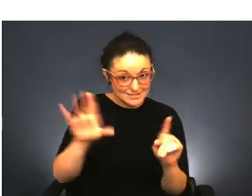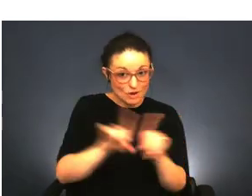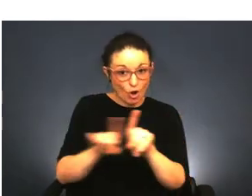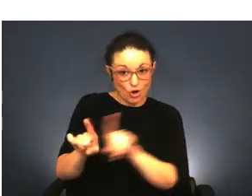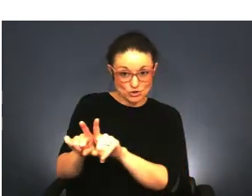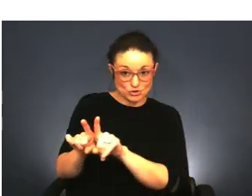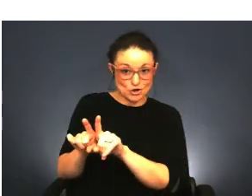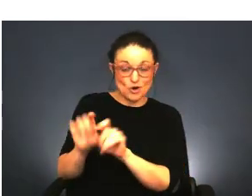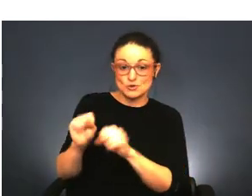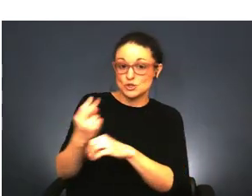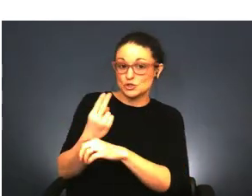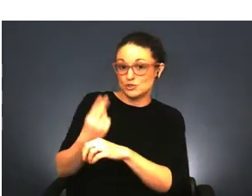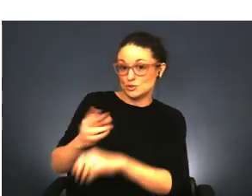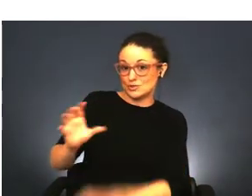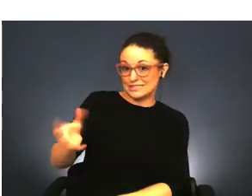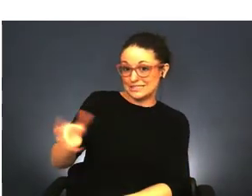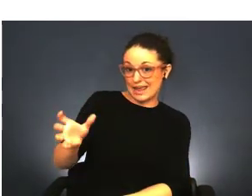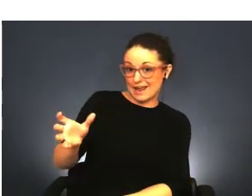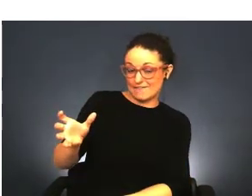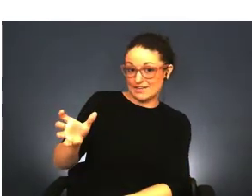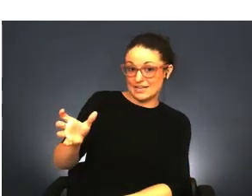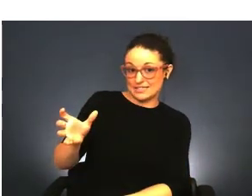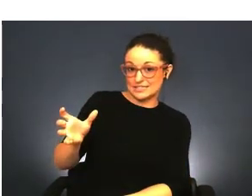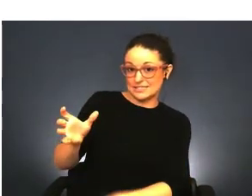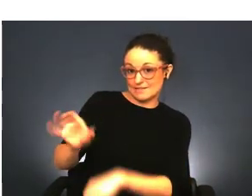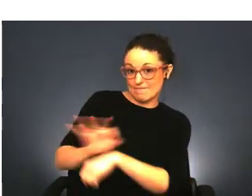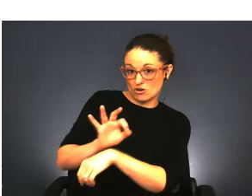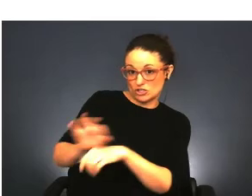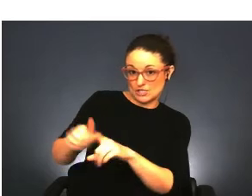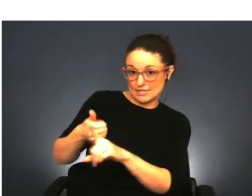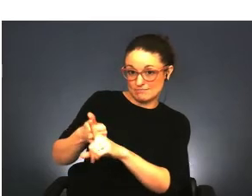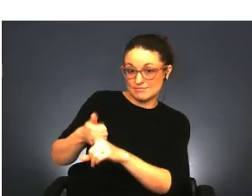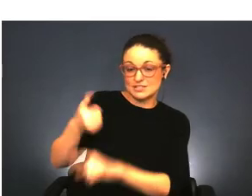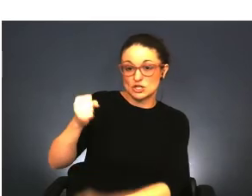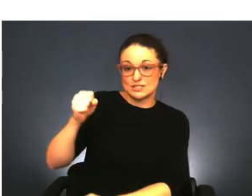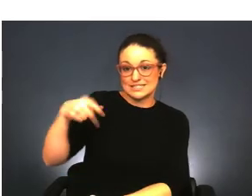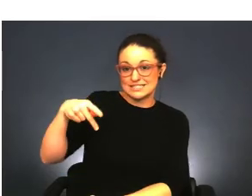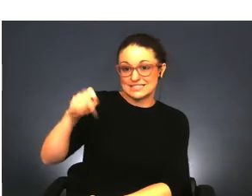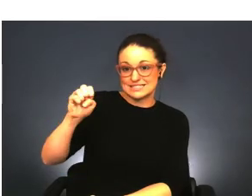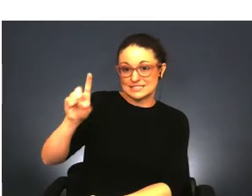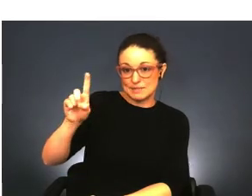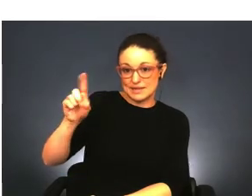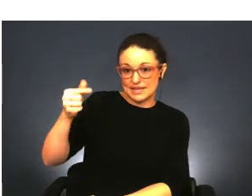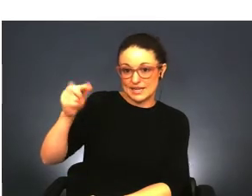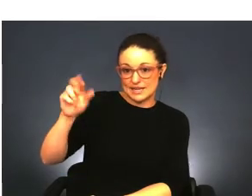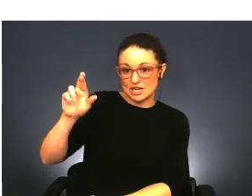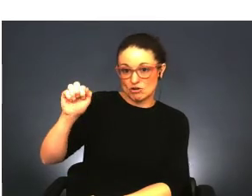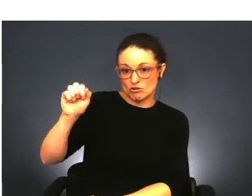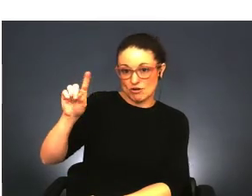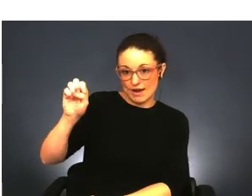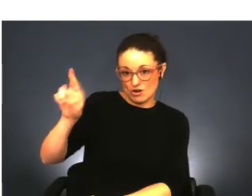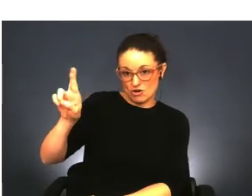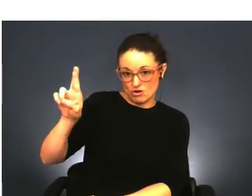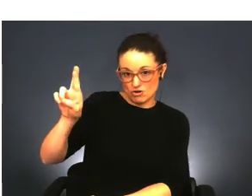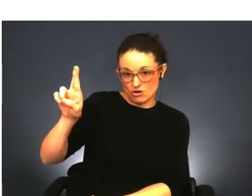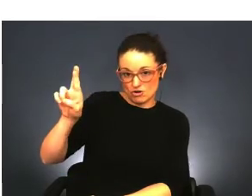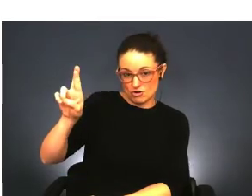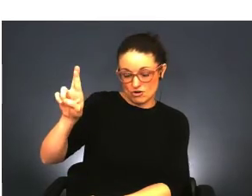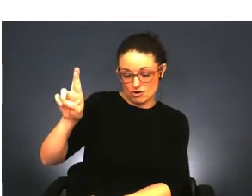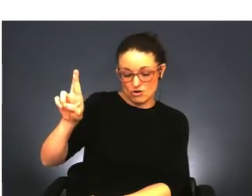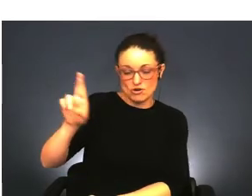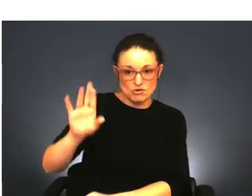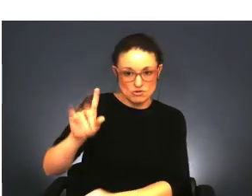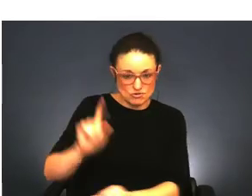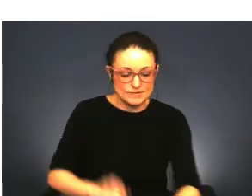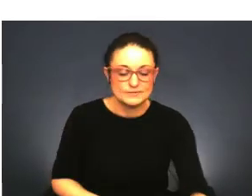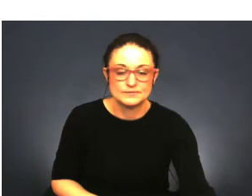use Canvas's built-in function, which is SpeedGrader. And so let me see how I want it to start this